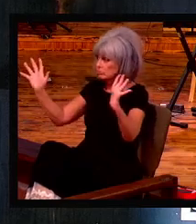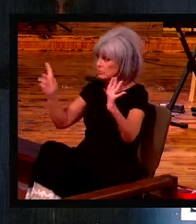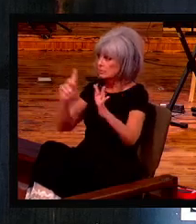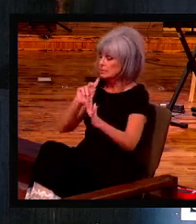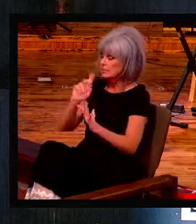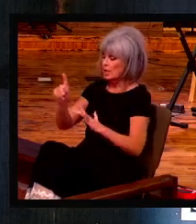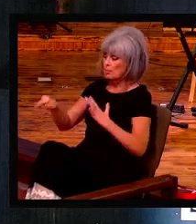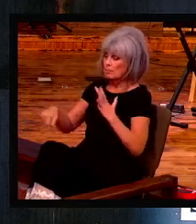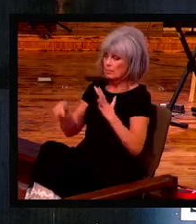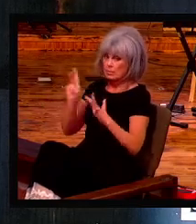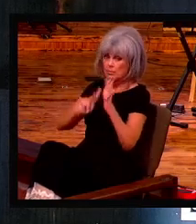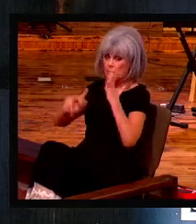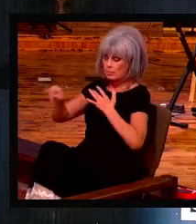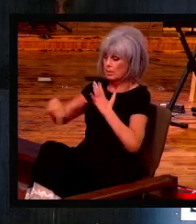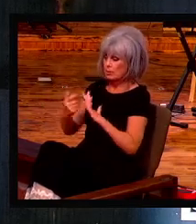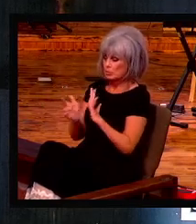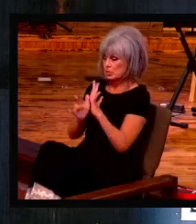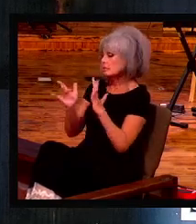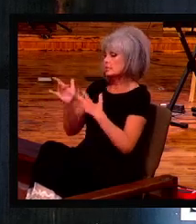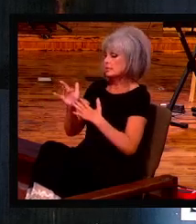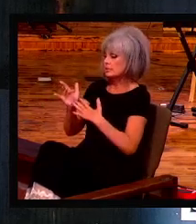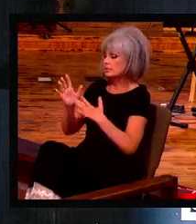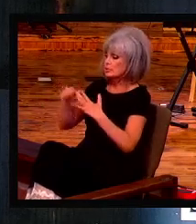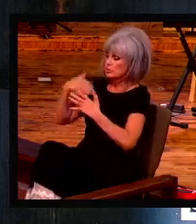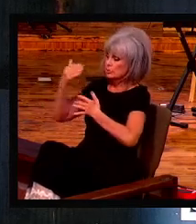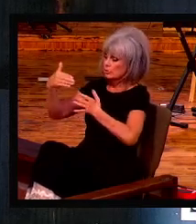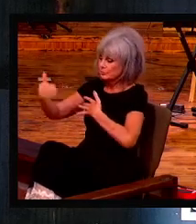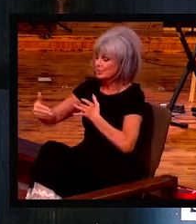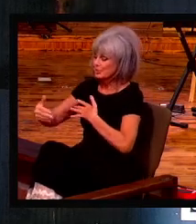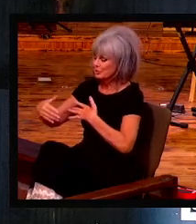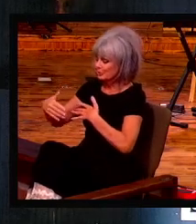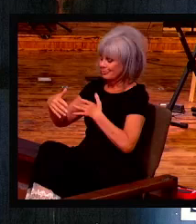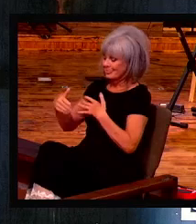up. And fast forward after losing.